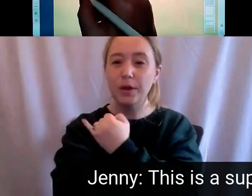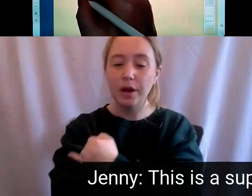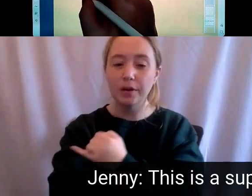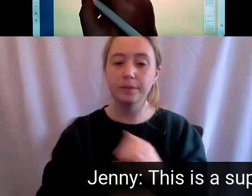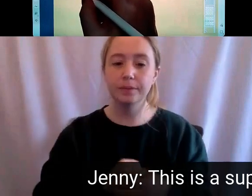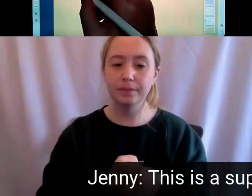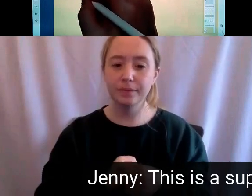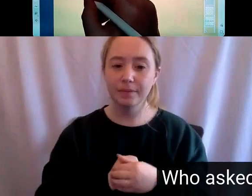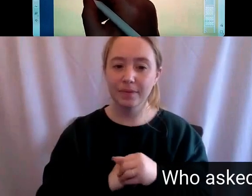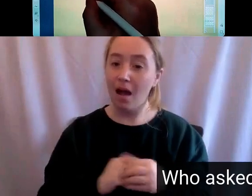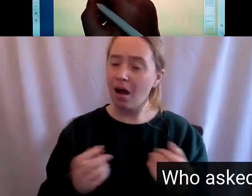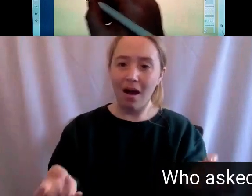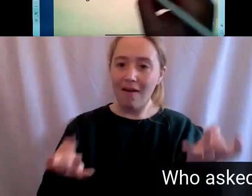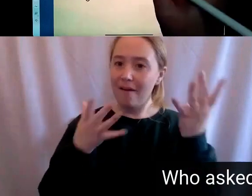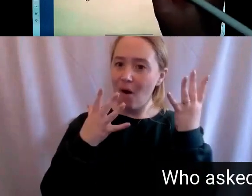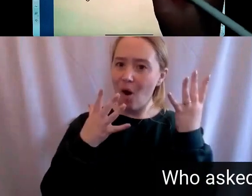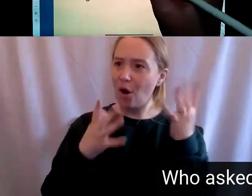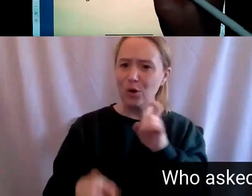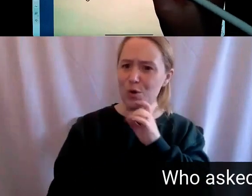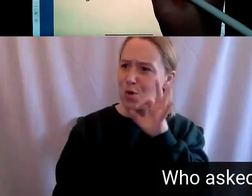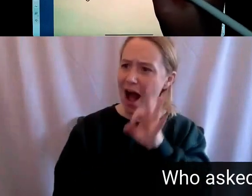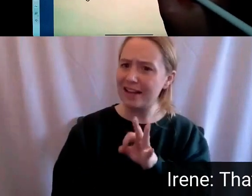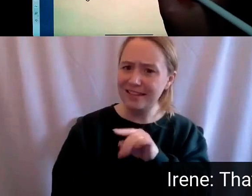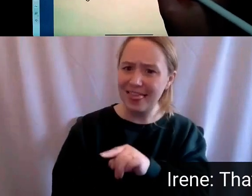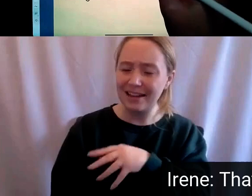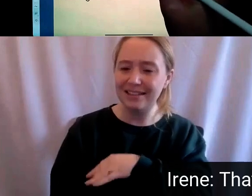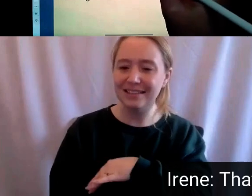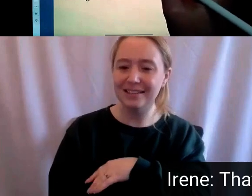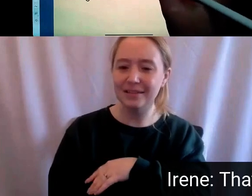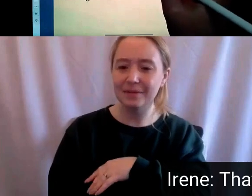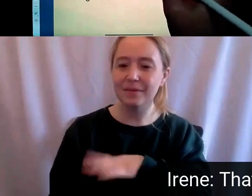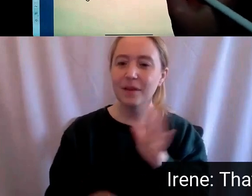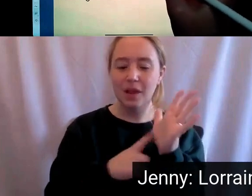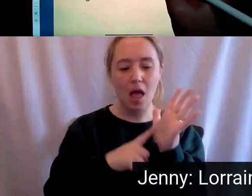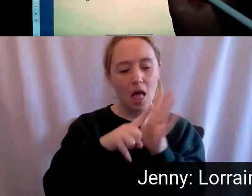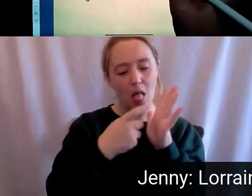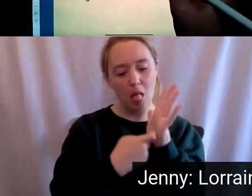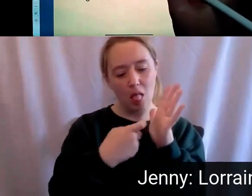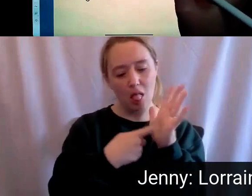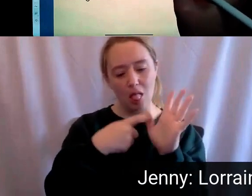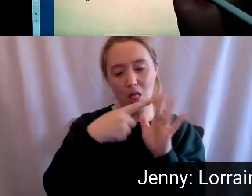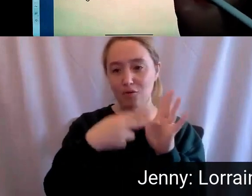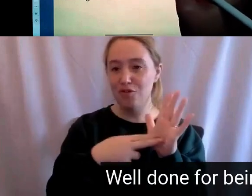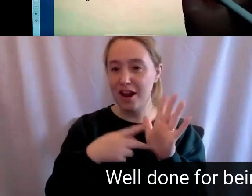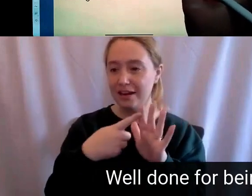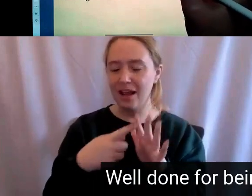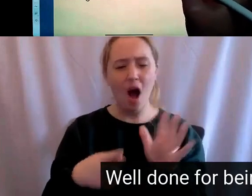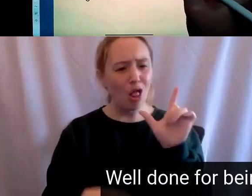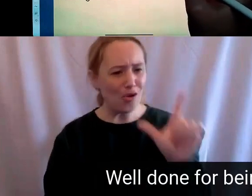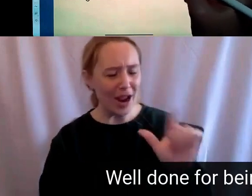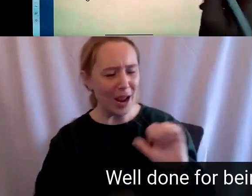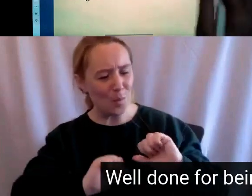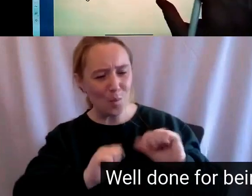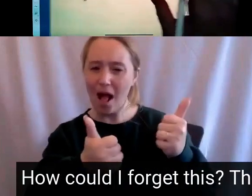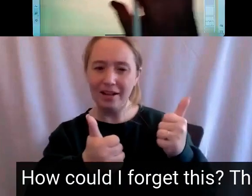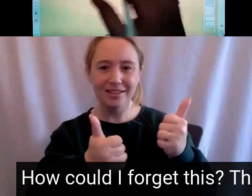super... How did I forget this? Who asked that question? That was Lorraine. Lorraine, you get a prize. Well done for being